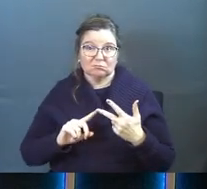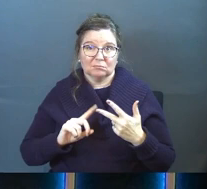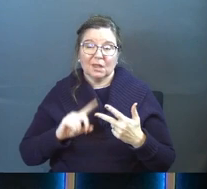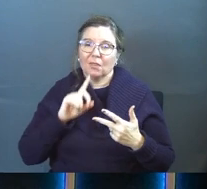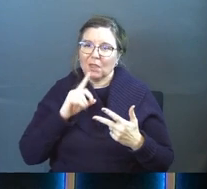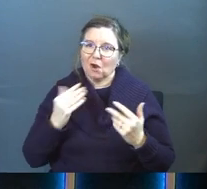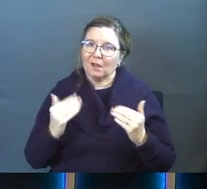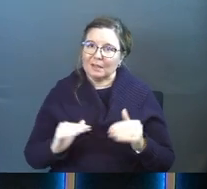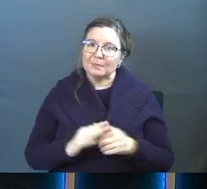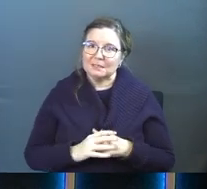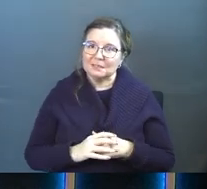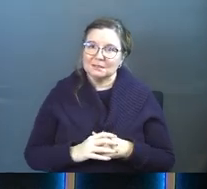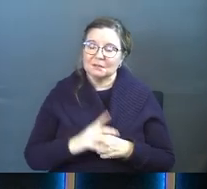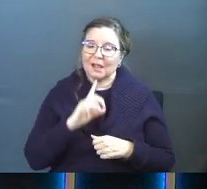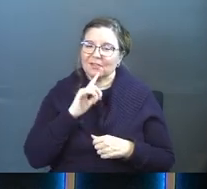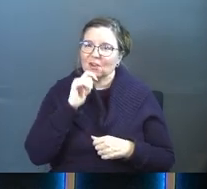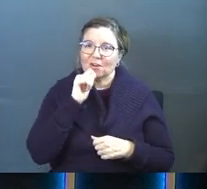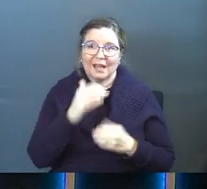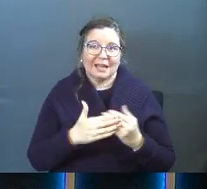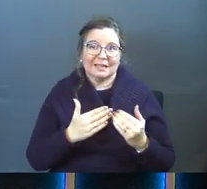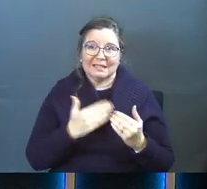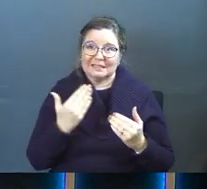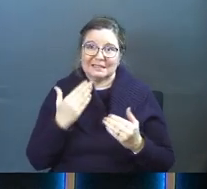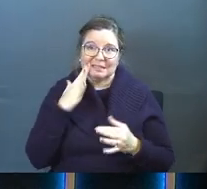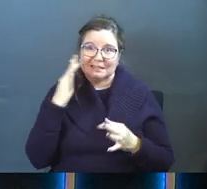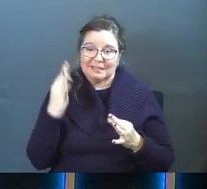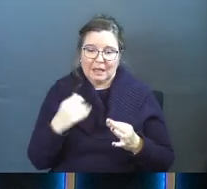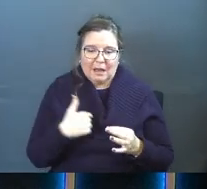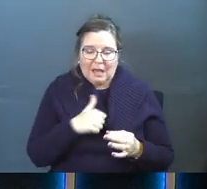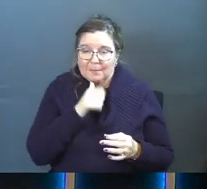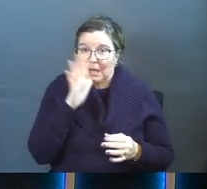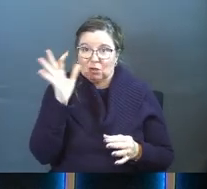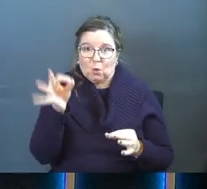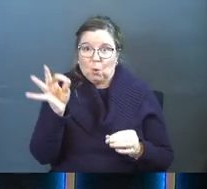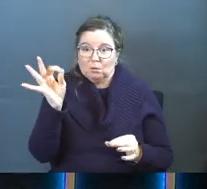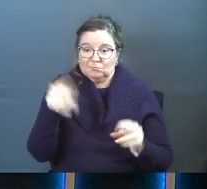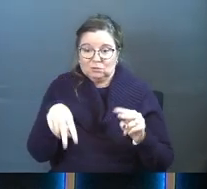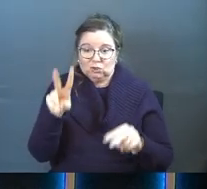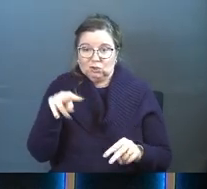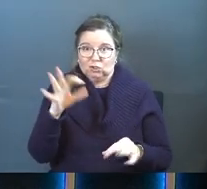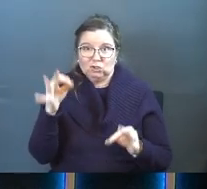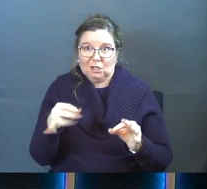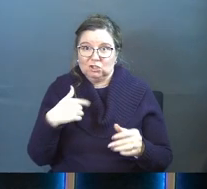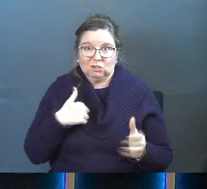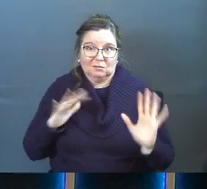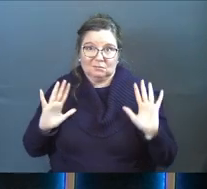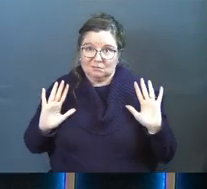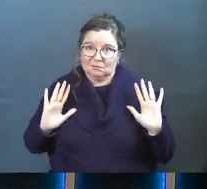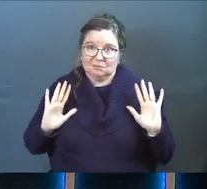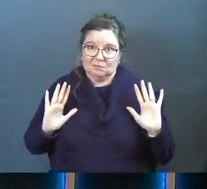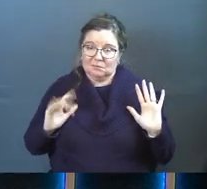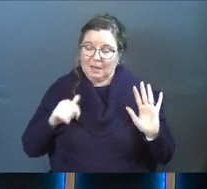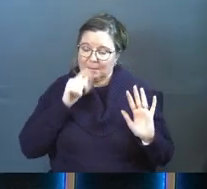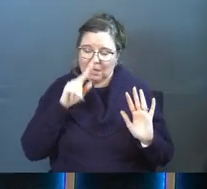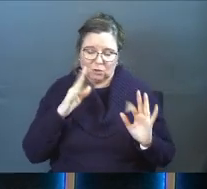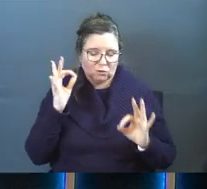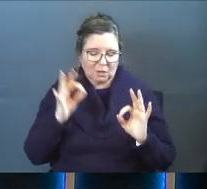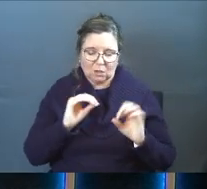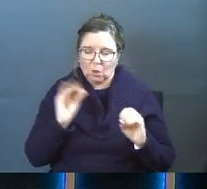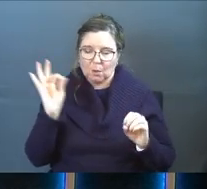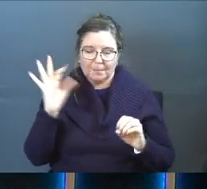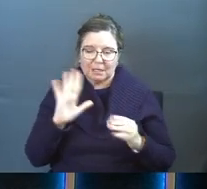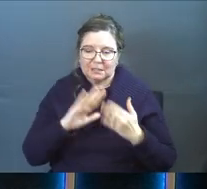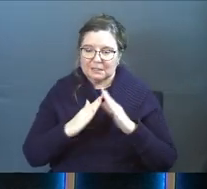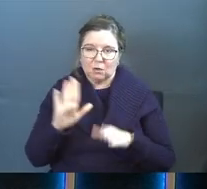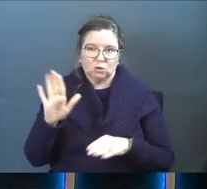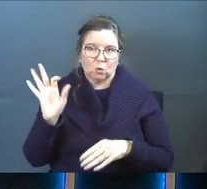There are limits and they are not easy calls. And I am not your judge, by the way. I am not your judge and no